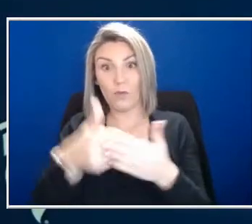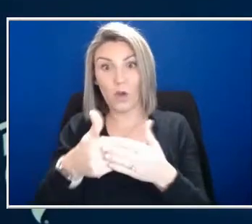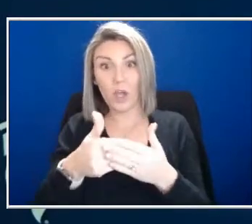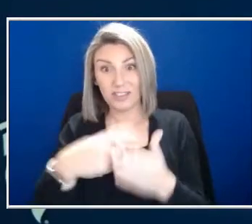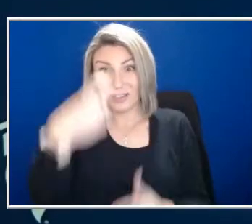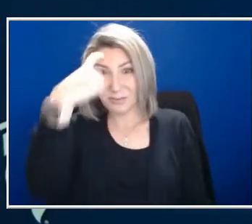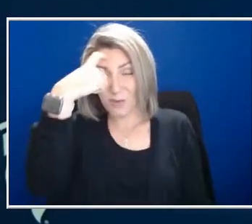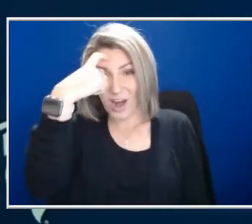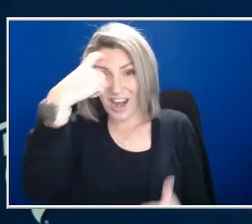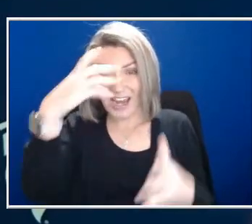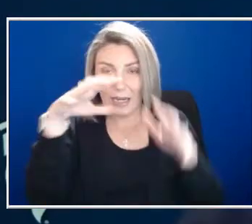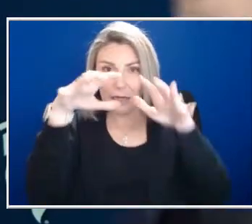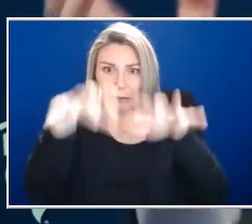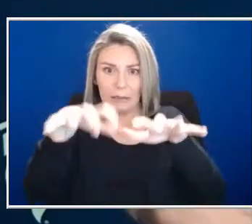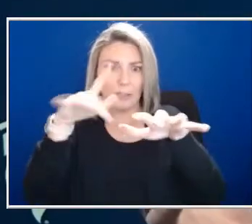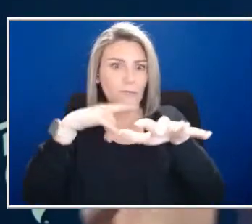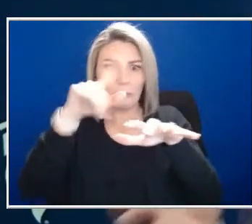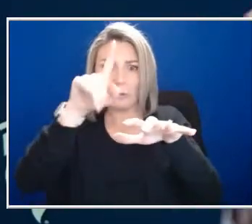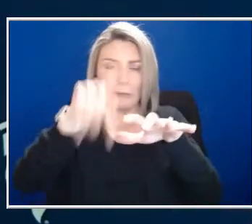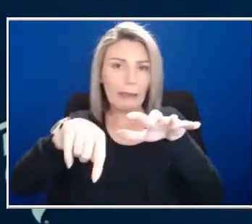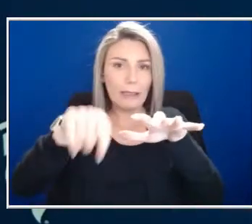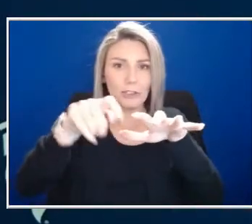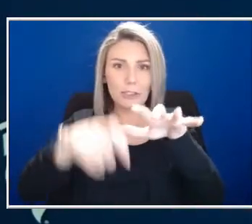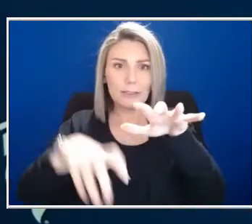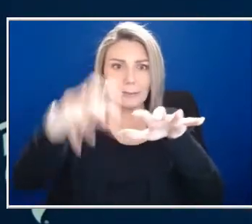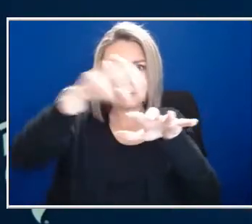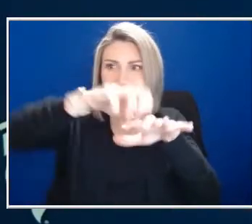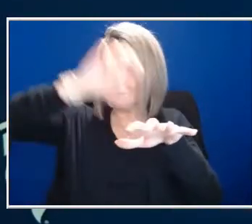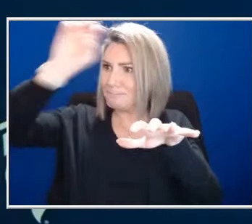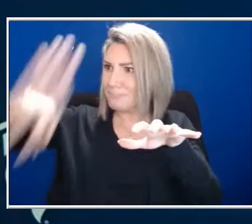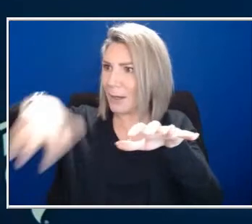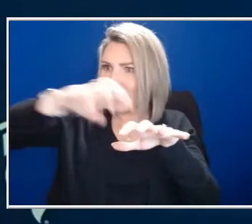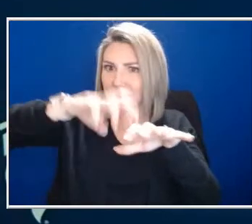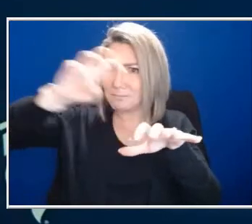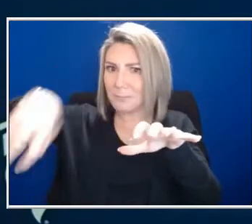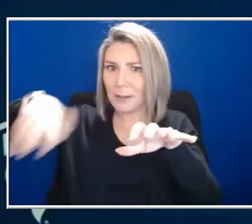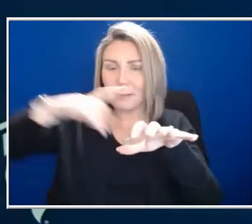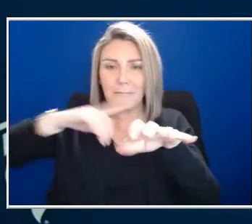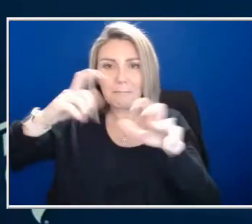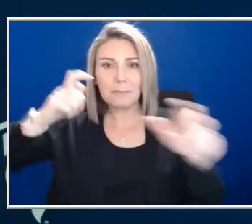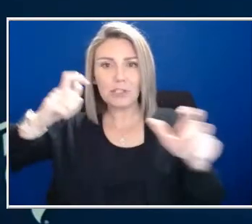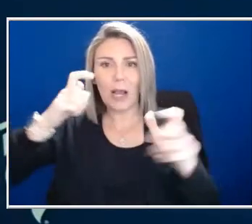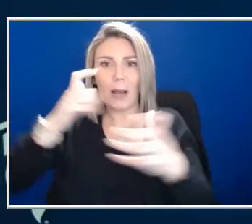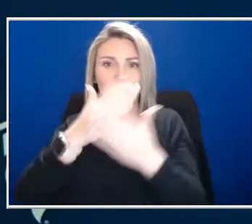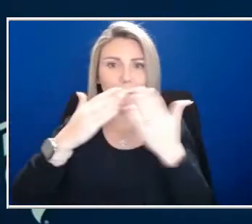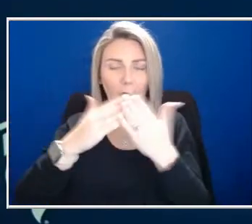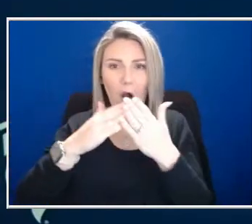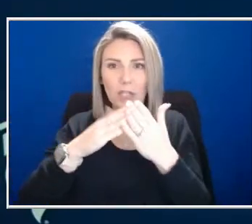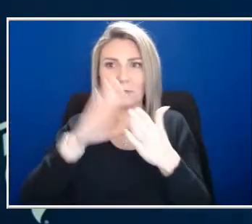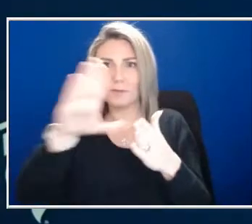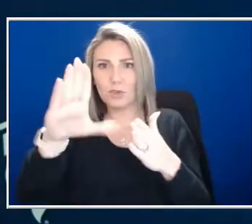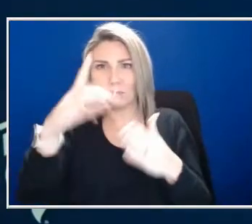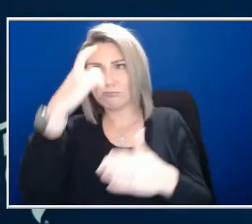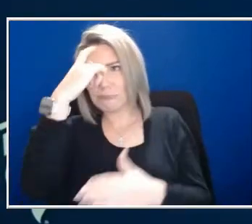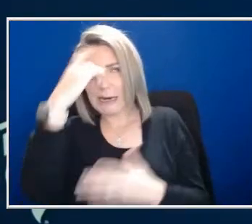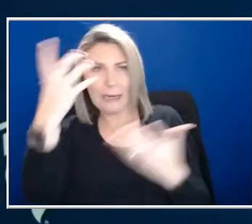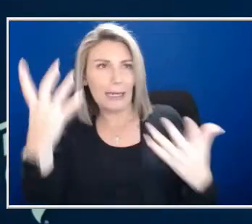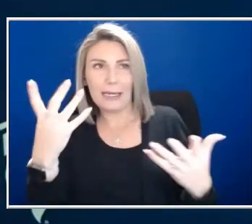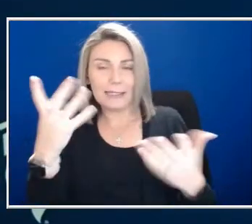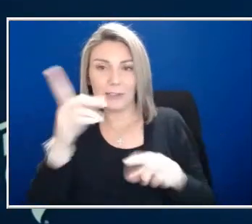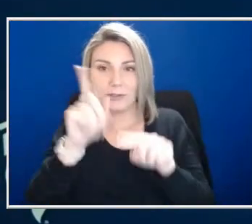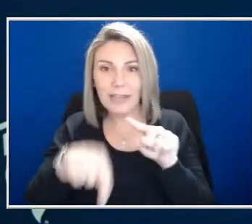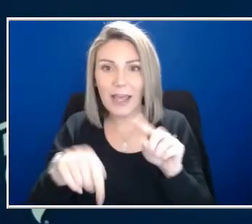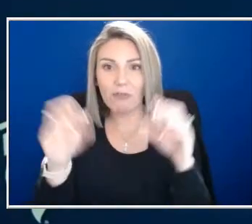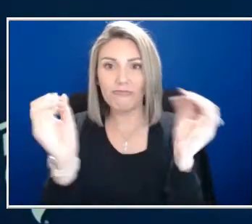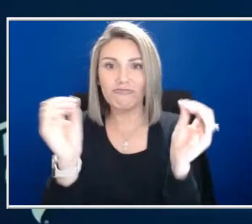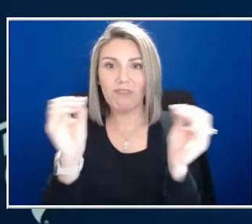It's not like you're going to go in there and just chunk out this huge bit of brain, because then there's nothing left for